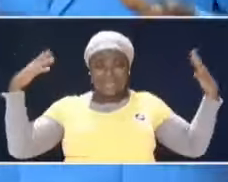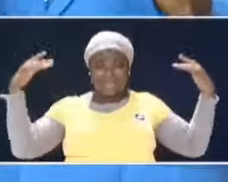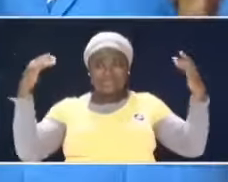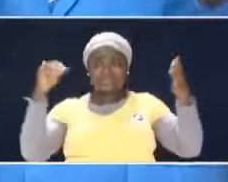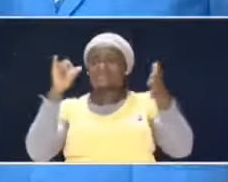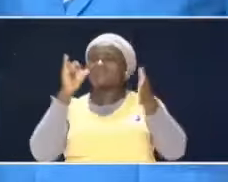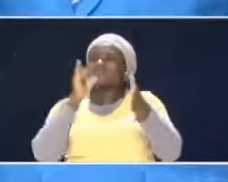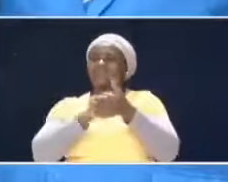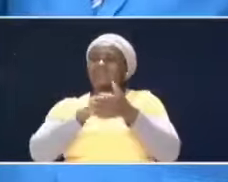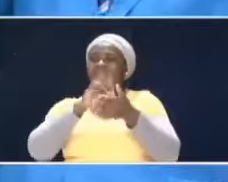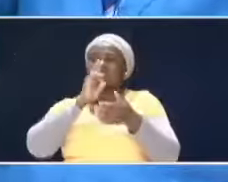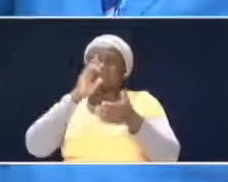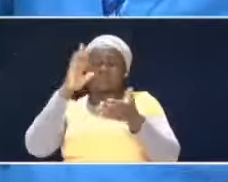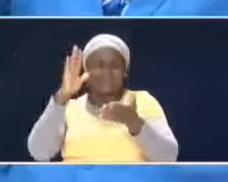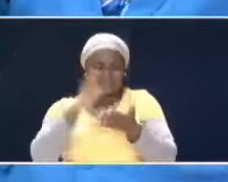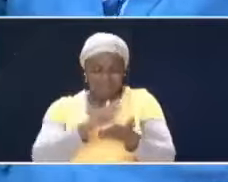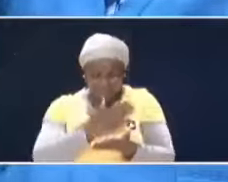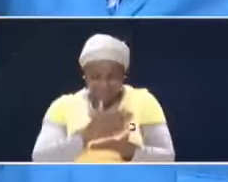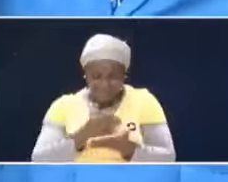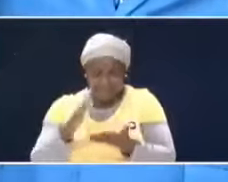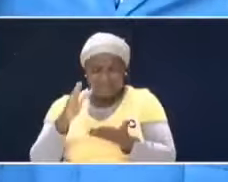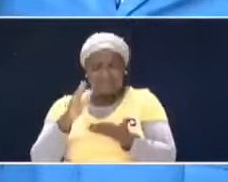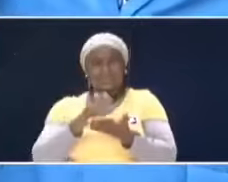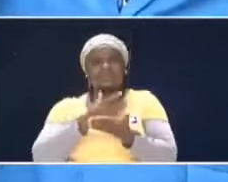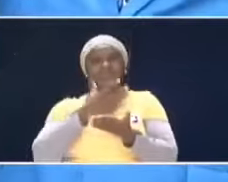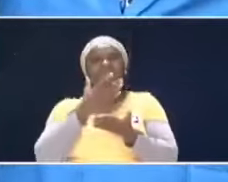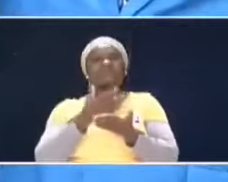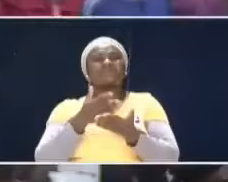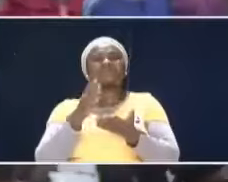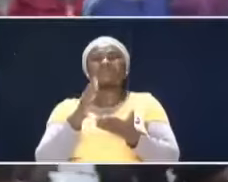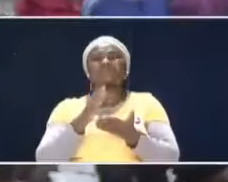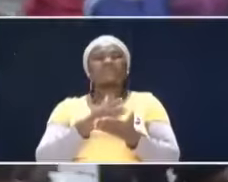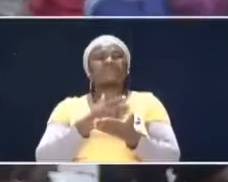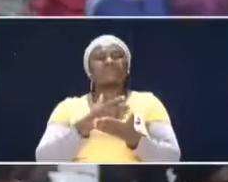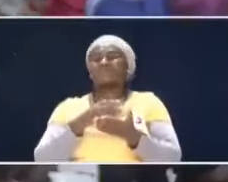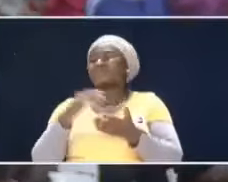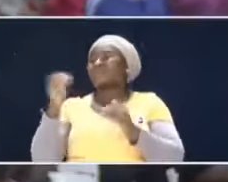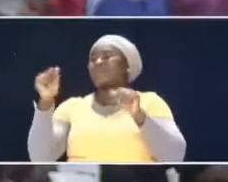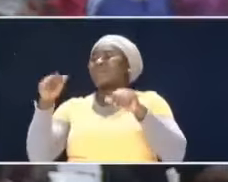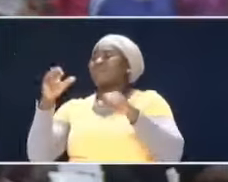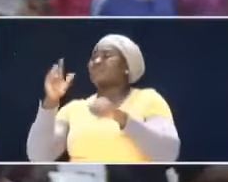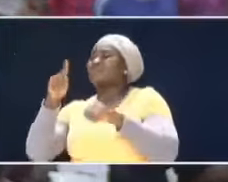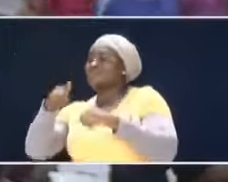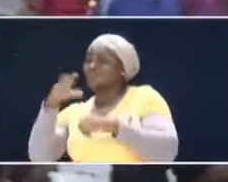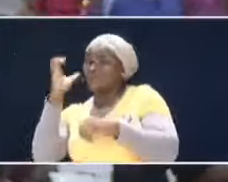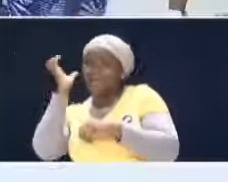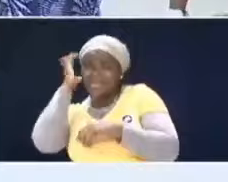oh. I want a galitin curry. I need shego.